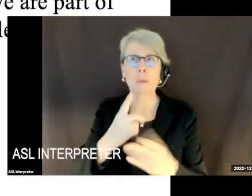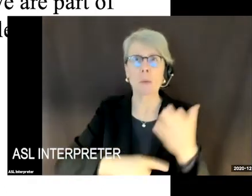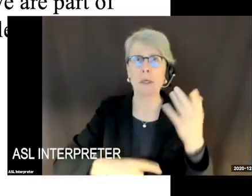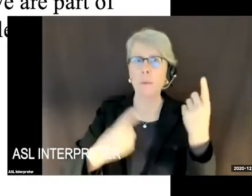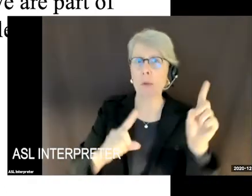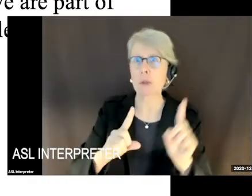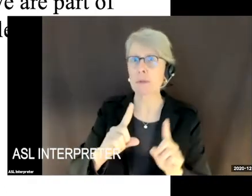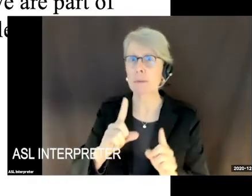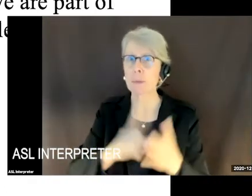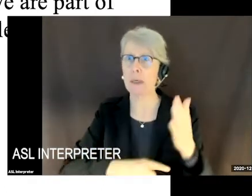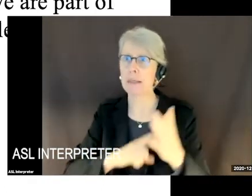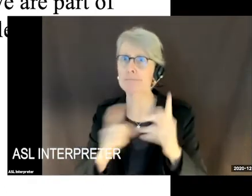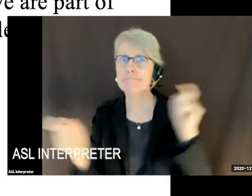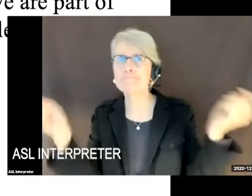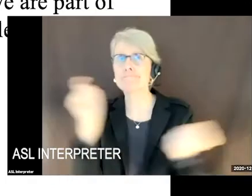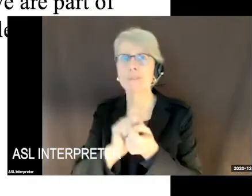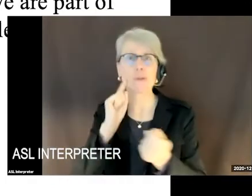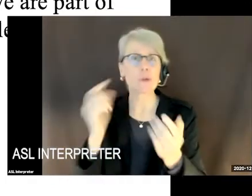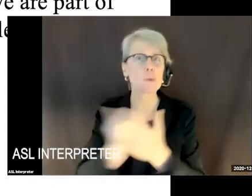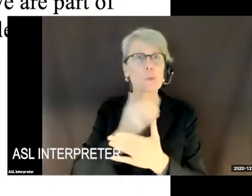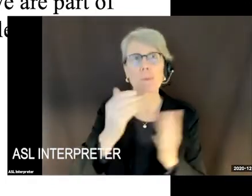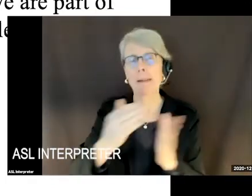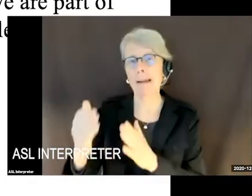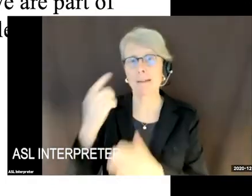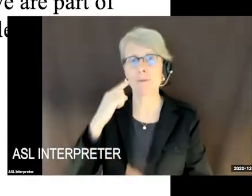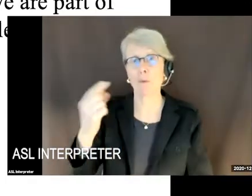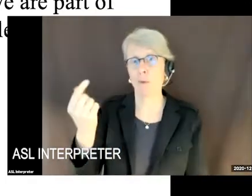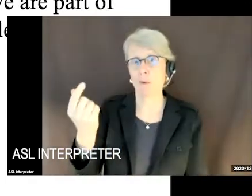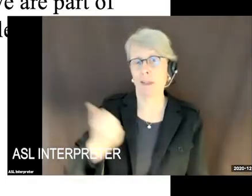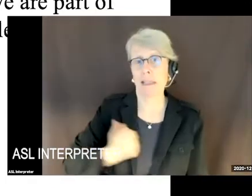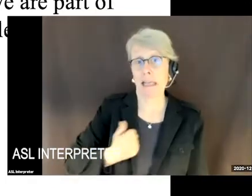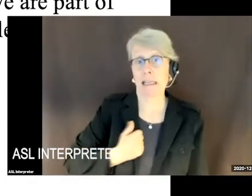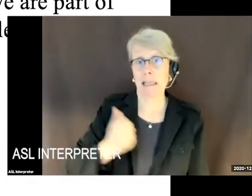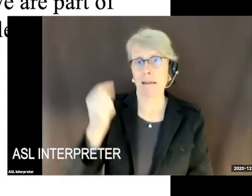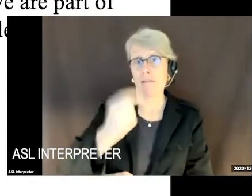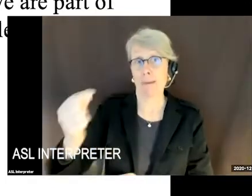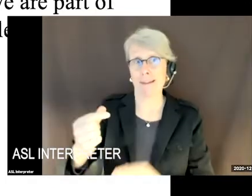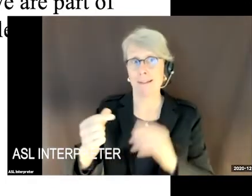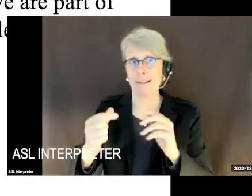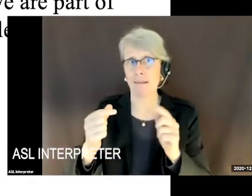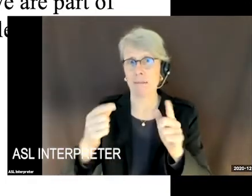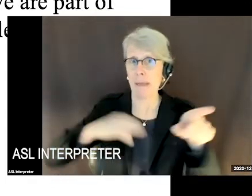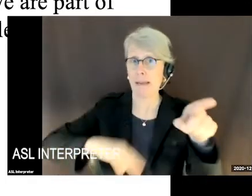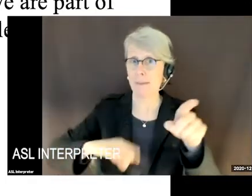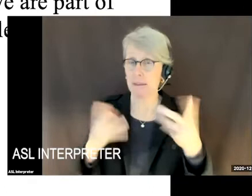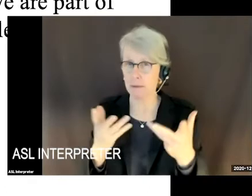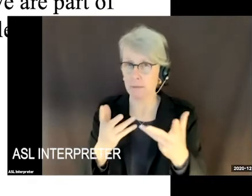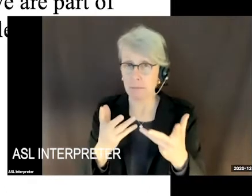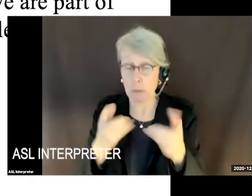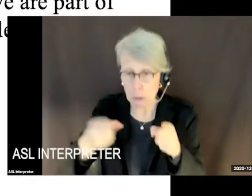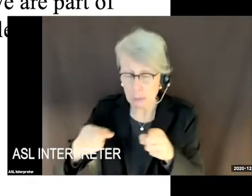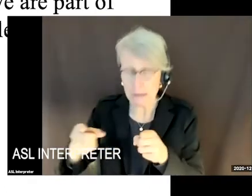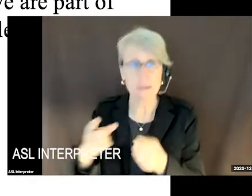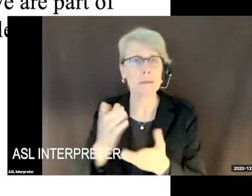for a new regime or a new plan for the disability community in Canada.